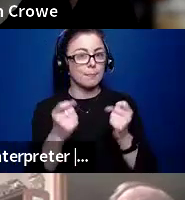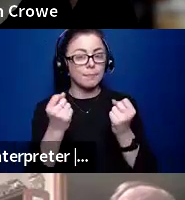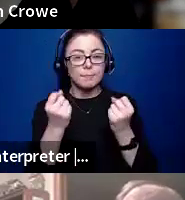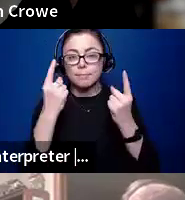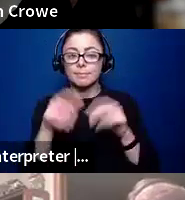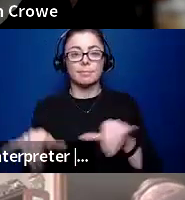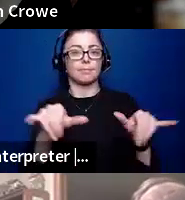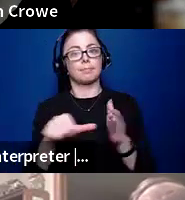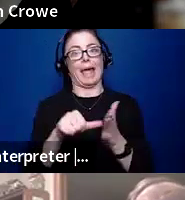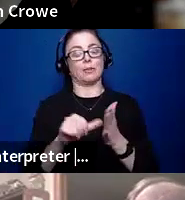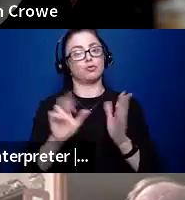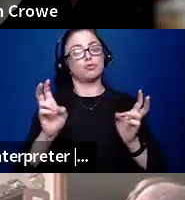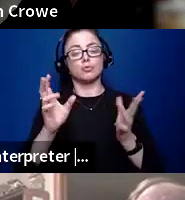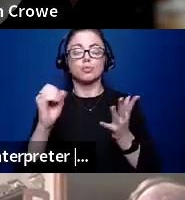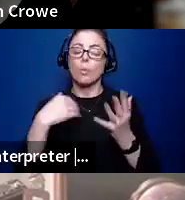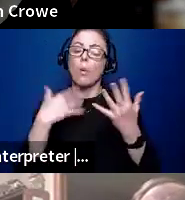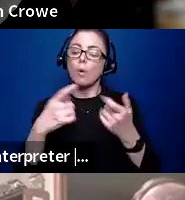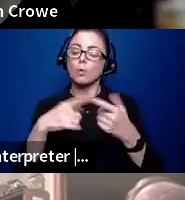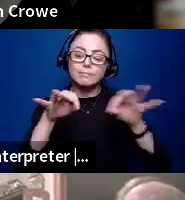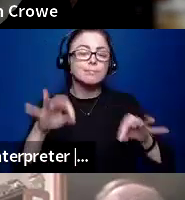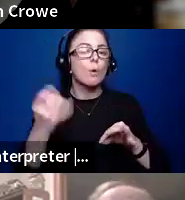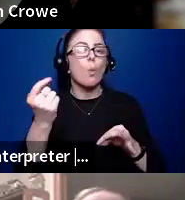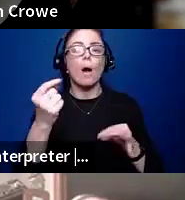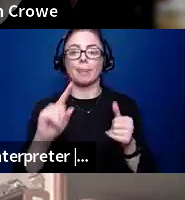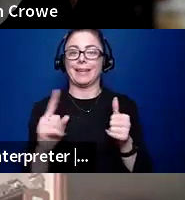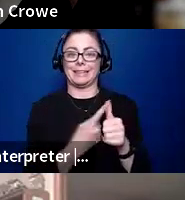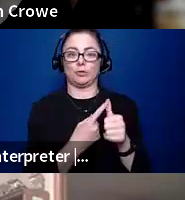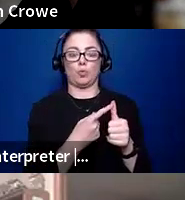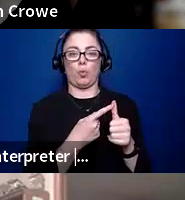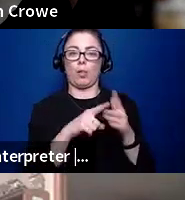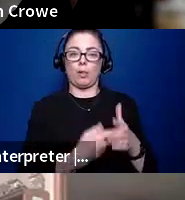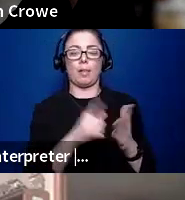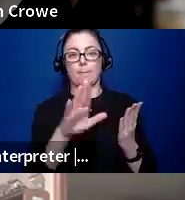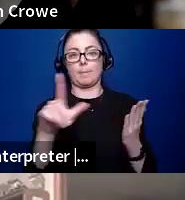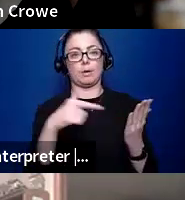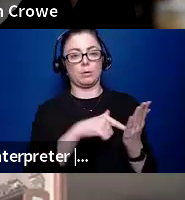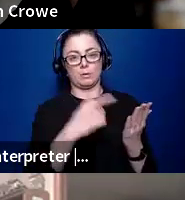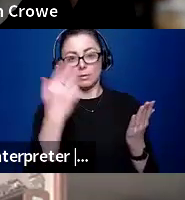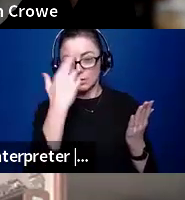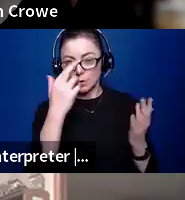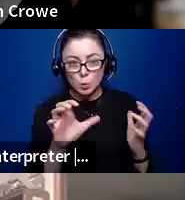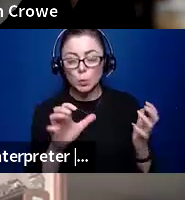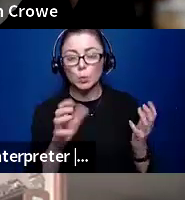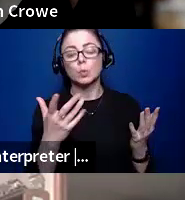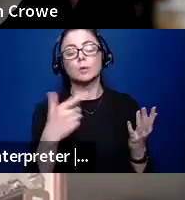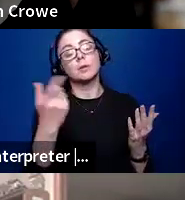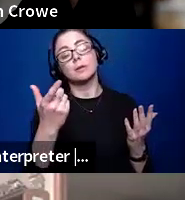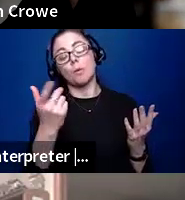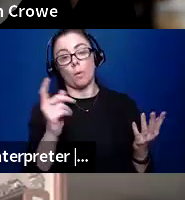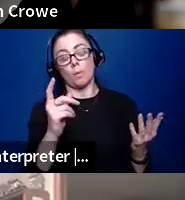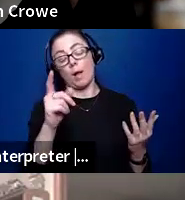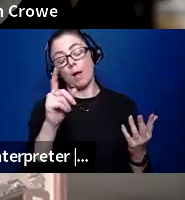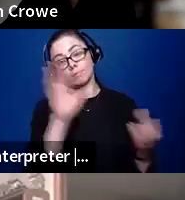walk through a couple of things about what the initial bill did and where we are with it. 133 pages.